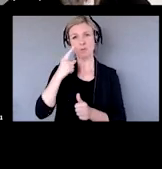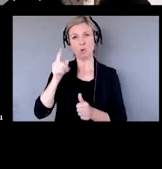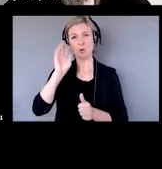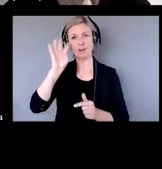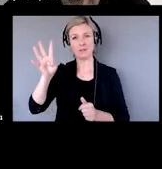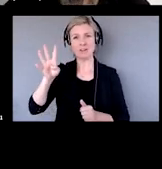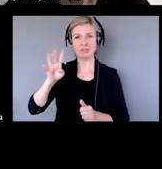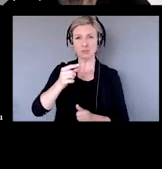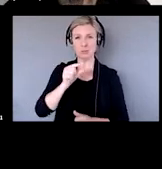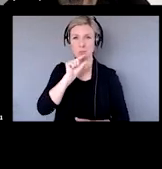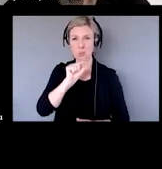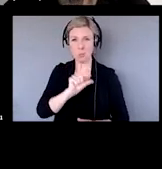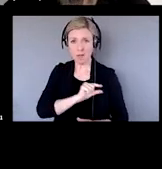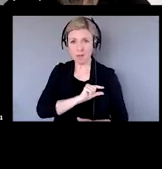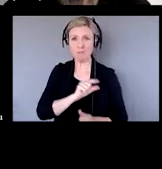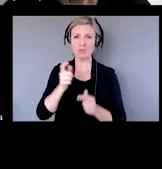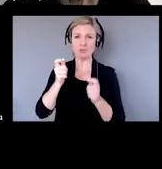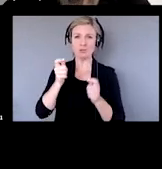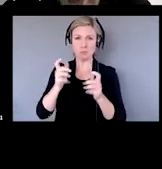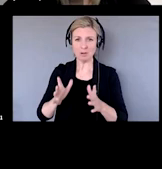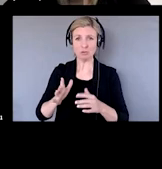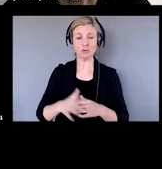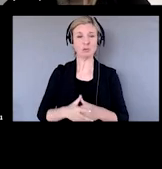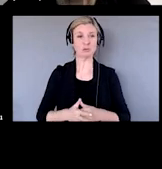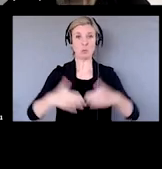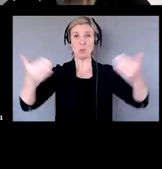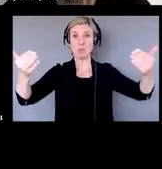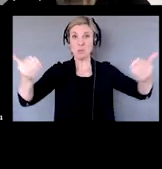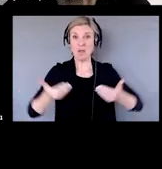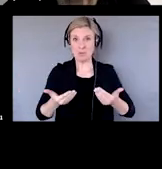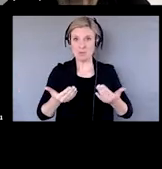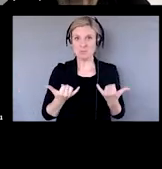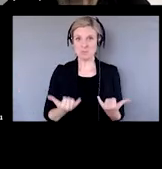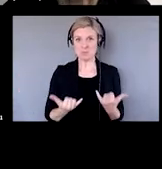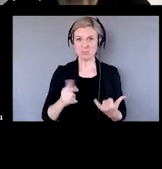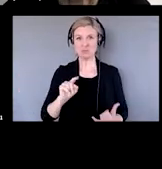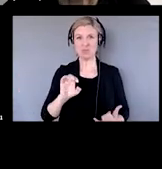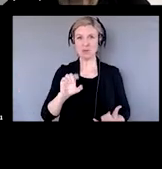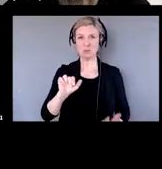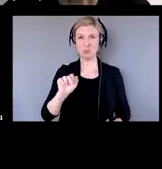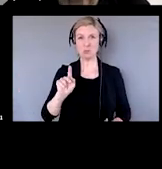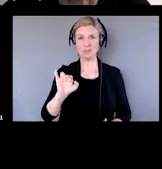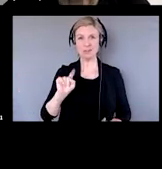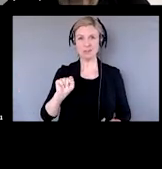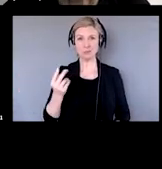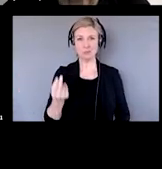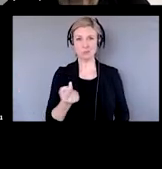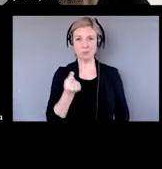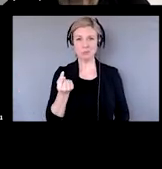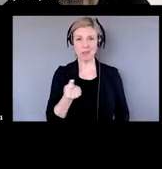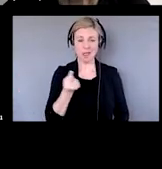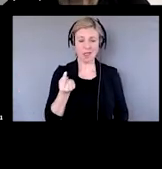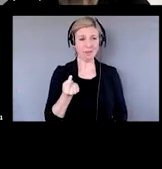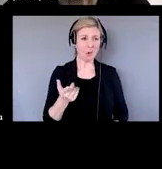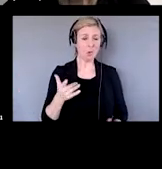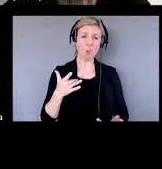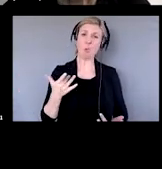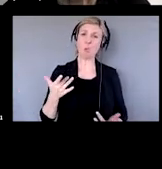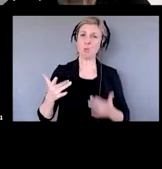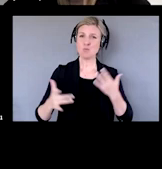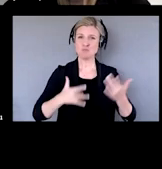you to Innovation Guelph Presents Toolkit Tuesday. I'm really excited that we could be here together